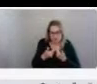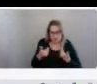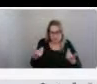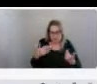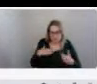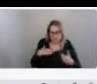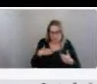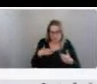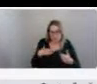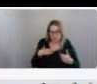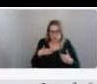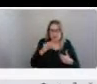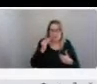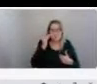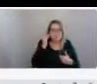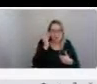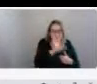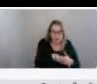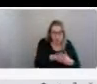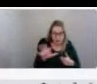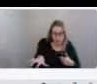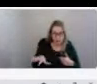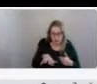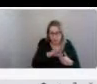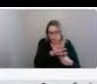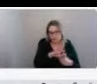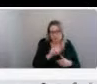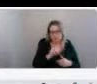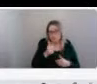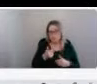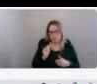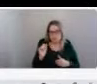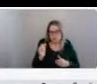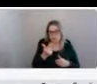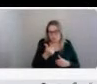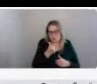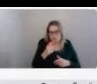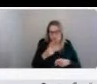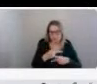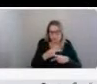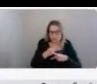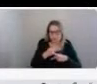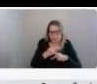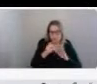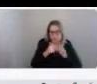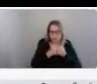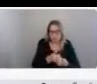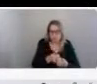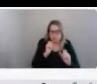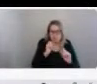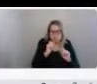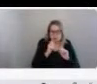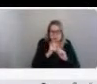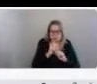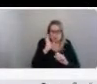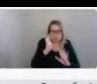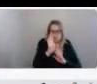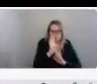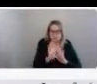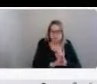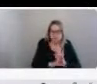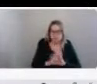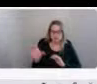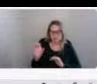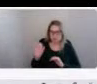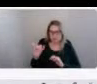neighborhood available very arbitrary and not in all in keeping with the mandate to keep communities of interest